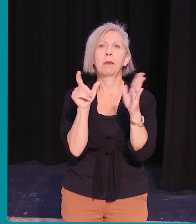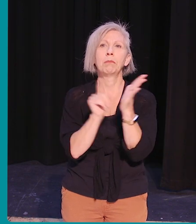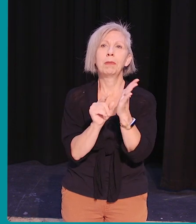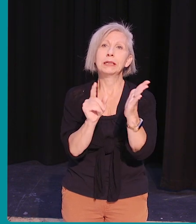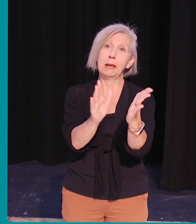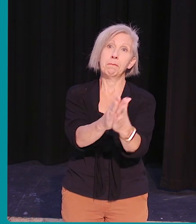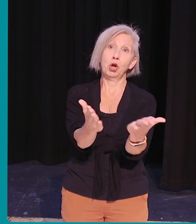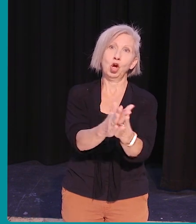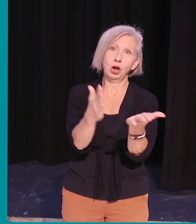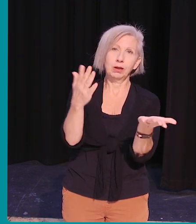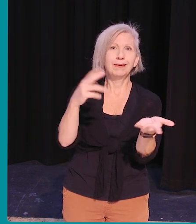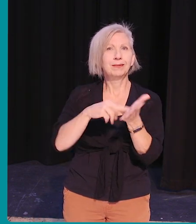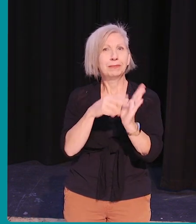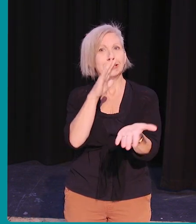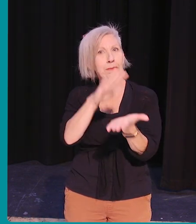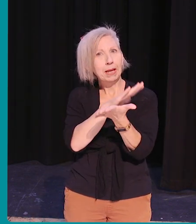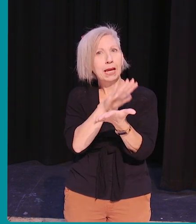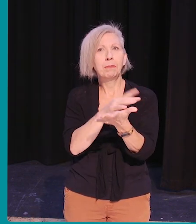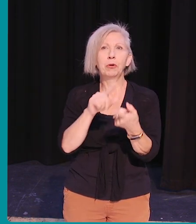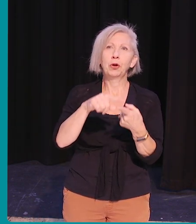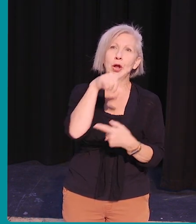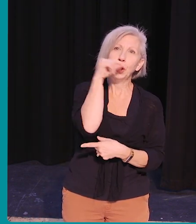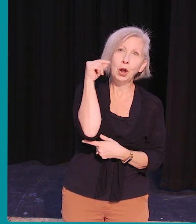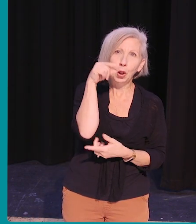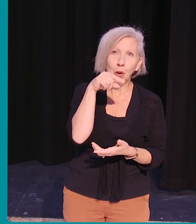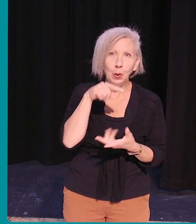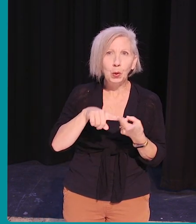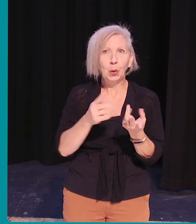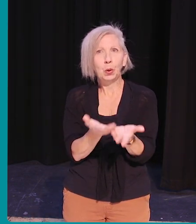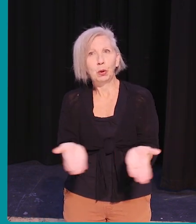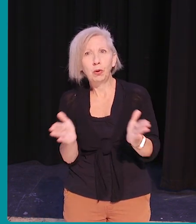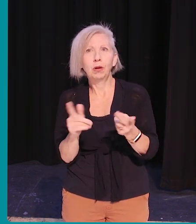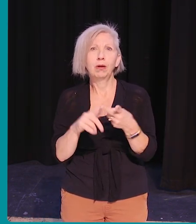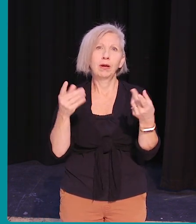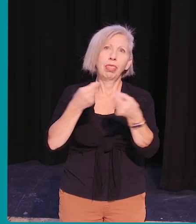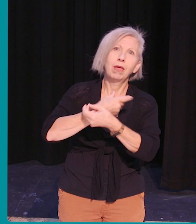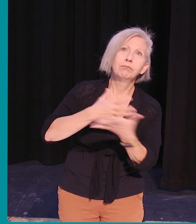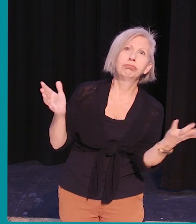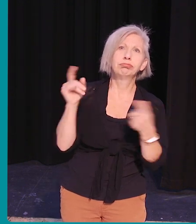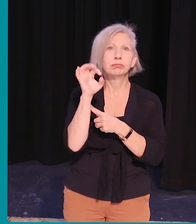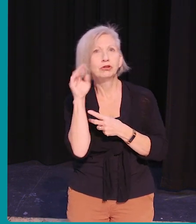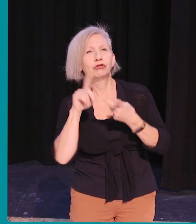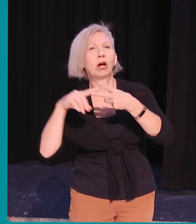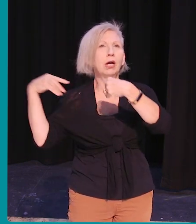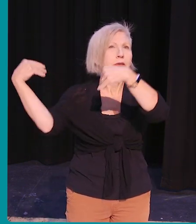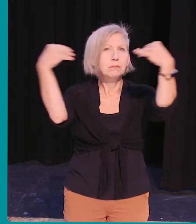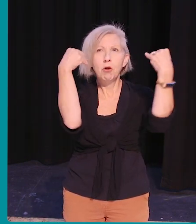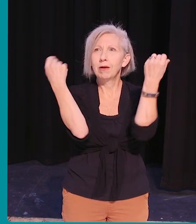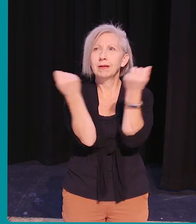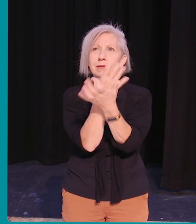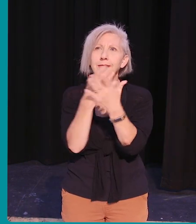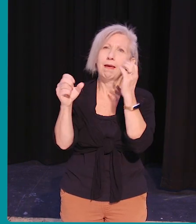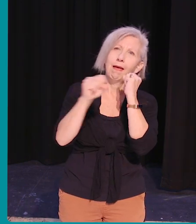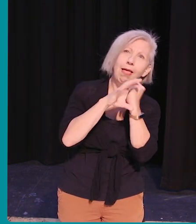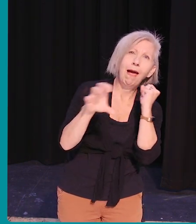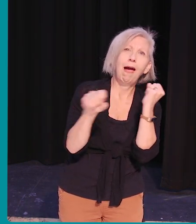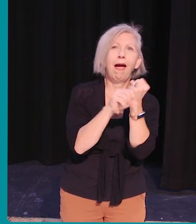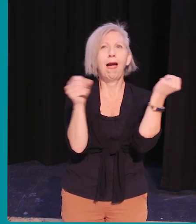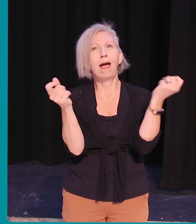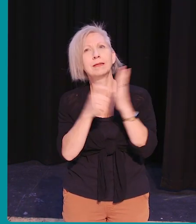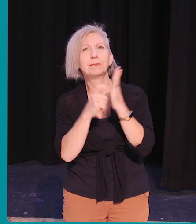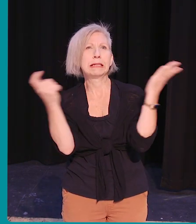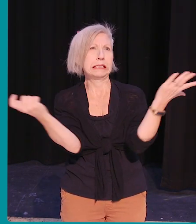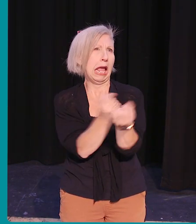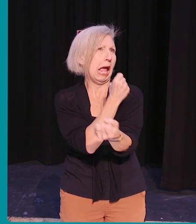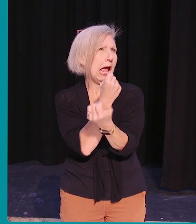the ink and the paper and the glue and the binding and the book distribution channels and the trucks and the bookstores and the marketing and the ads in the newspaper and the magazines and